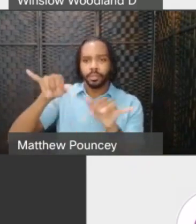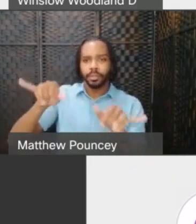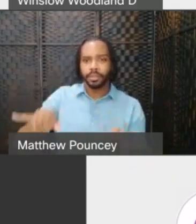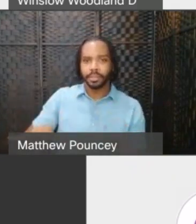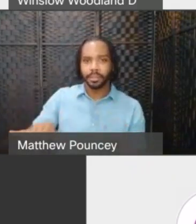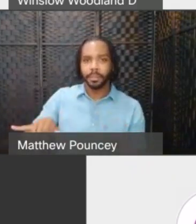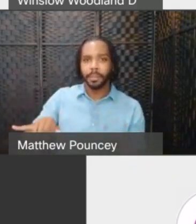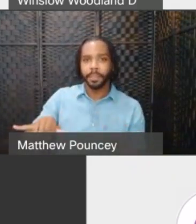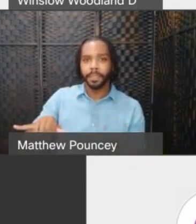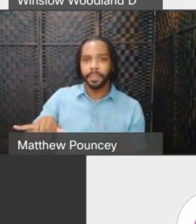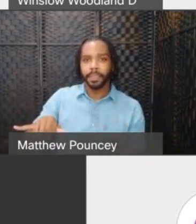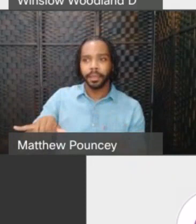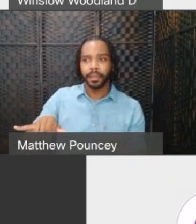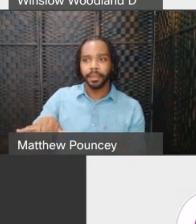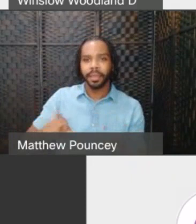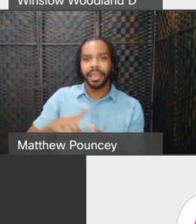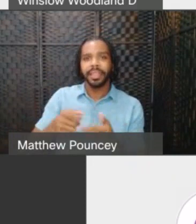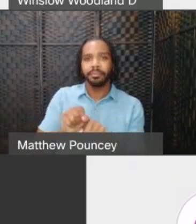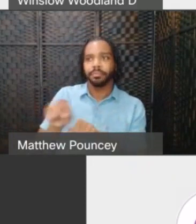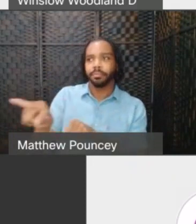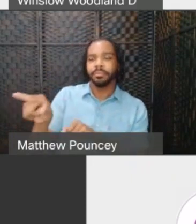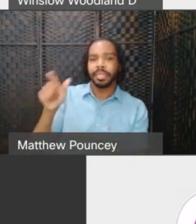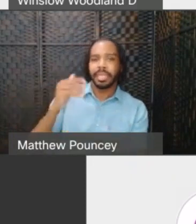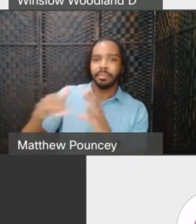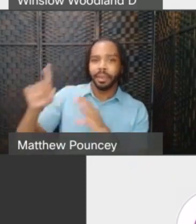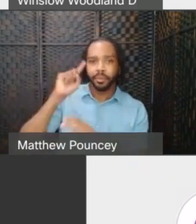then email to a person at the Board of Nursing.